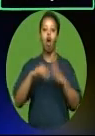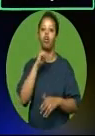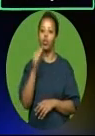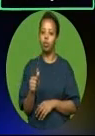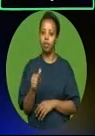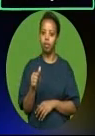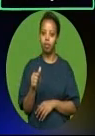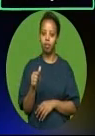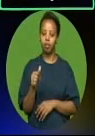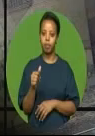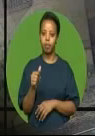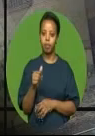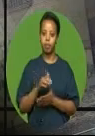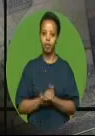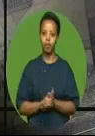unsuitable.